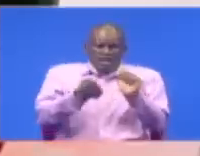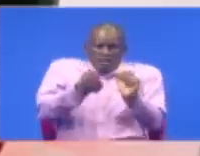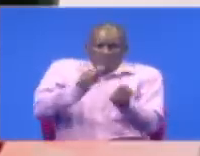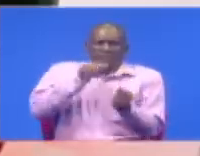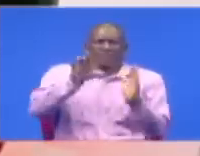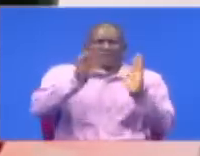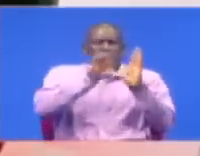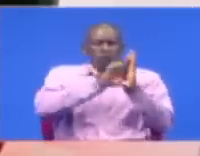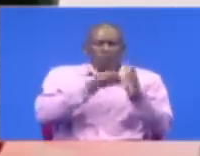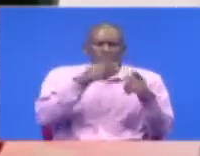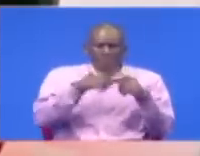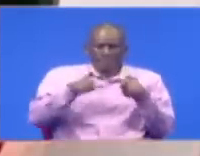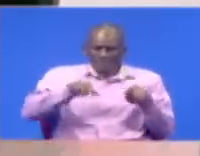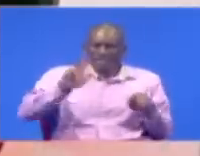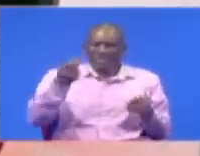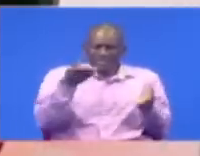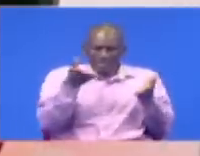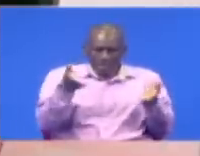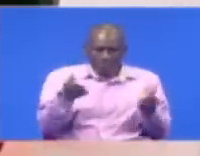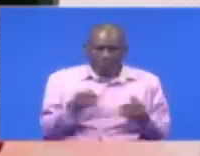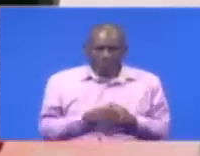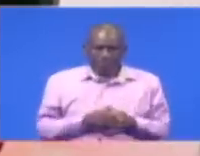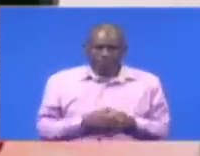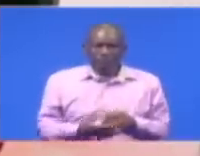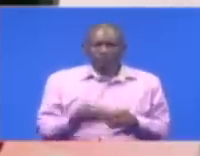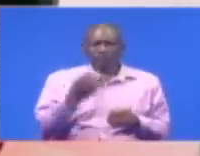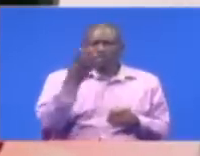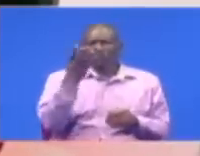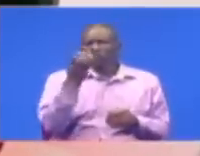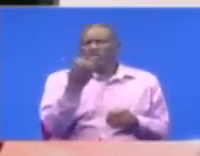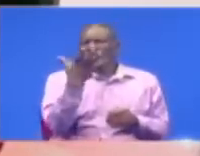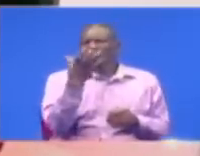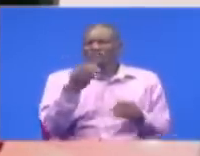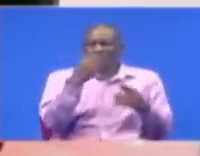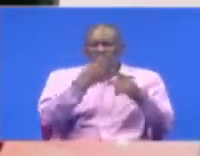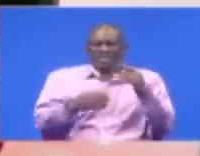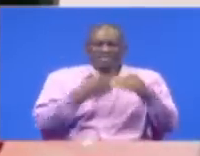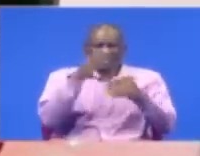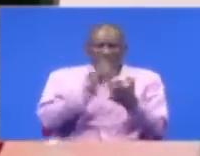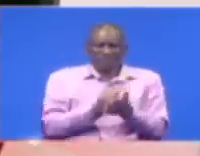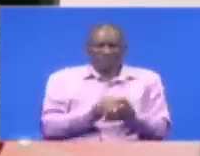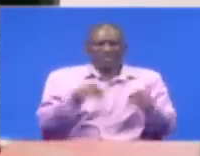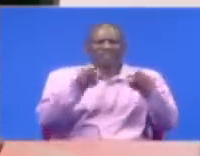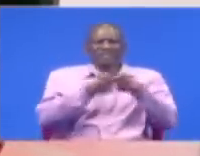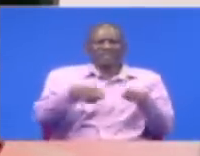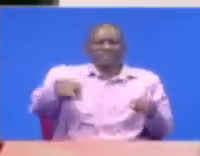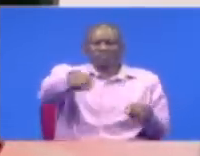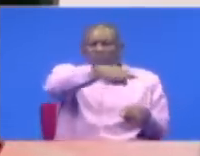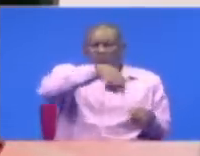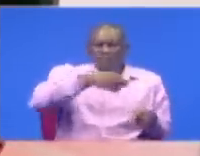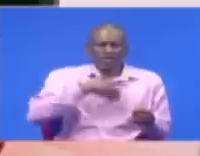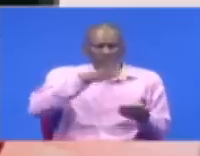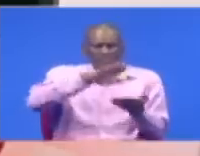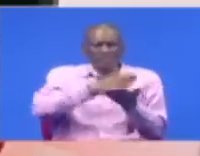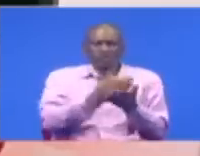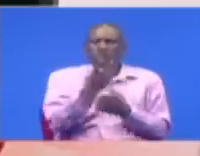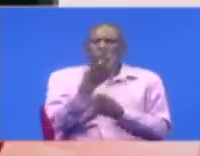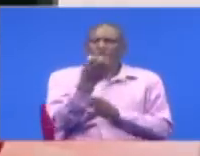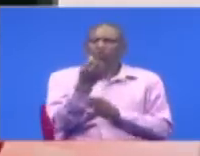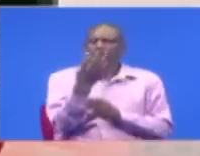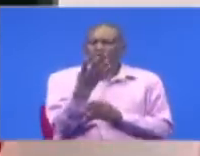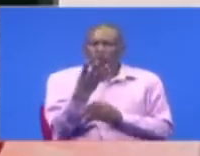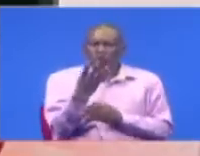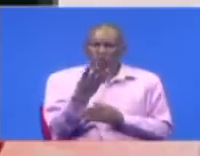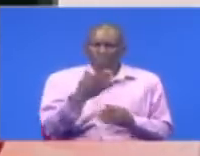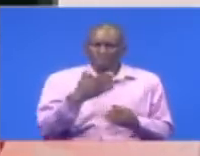law. But in Kenya, 40, 50 years later, we still have this section 204.